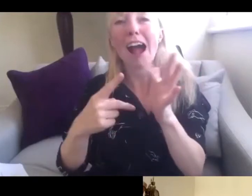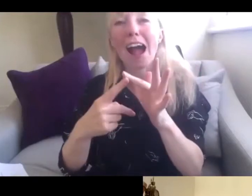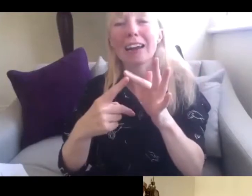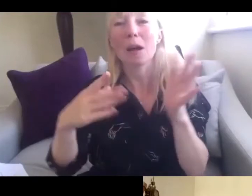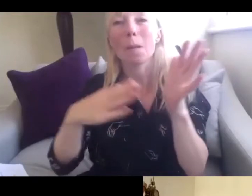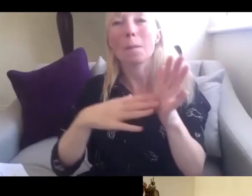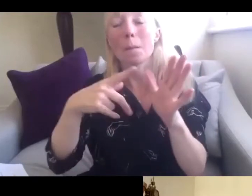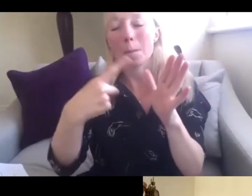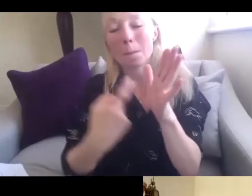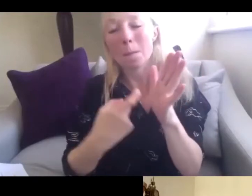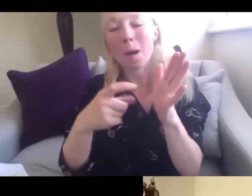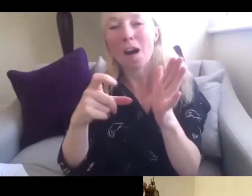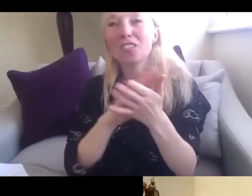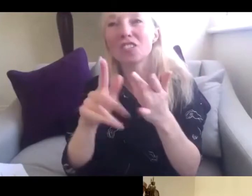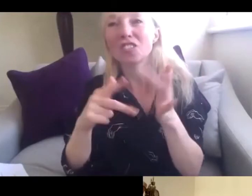highly commended